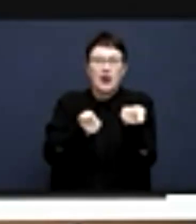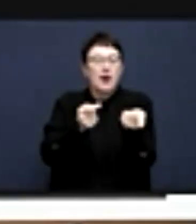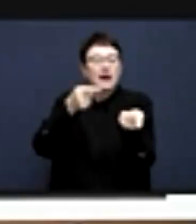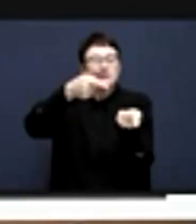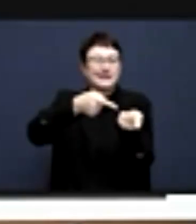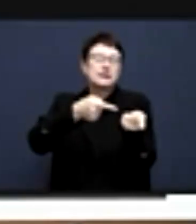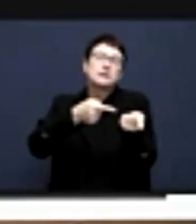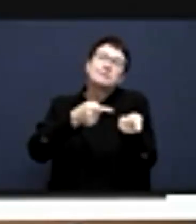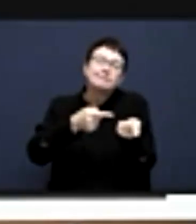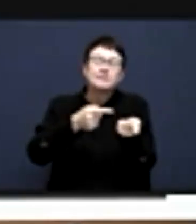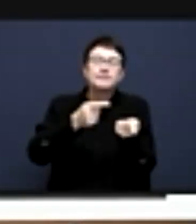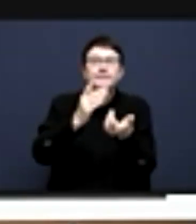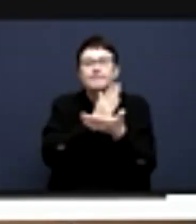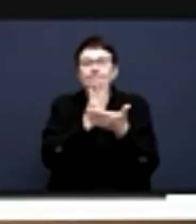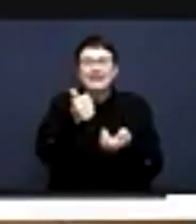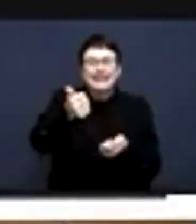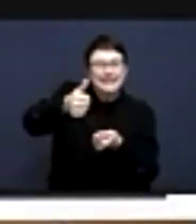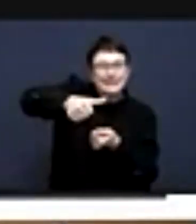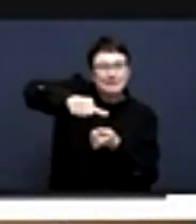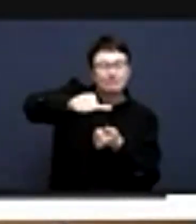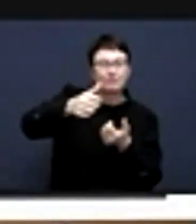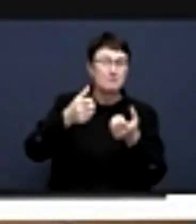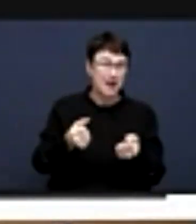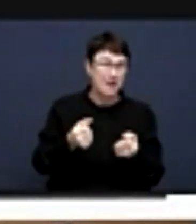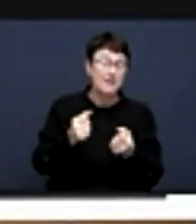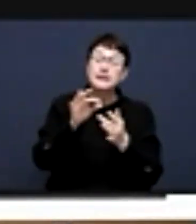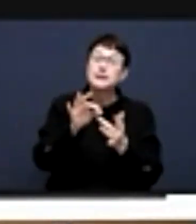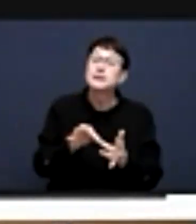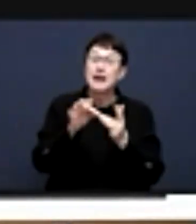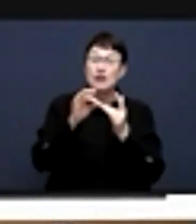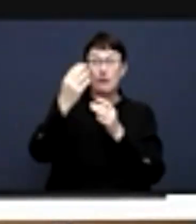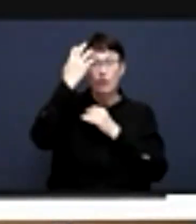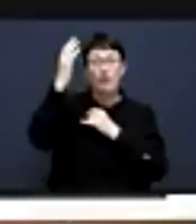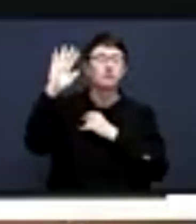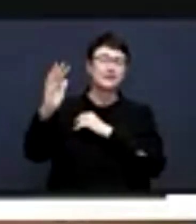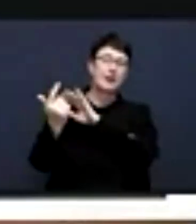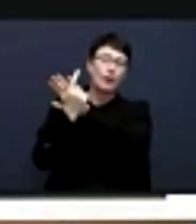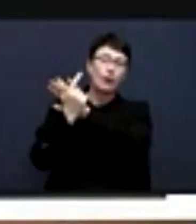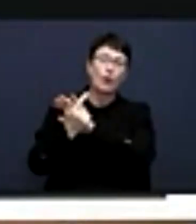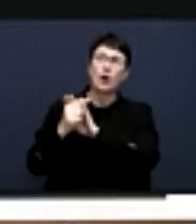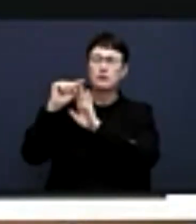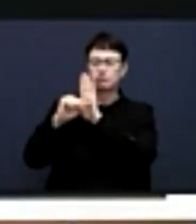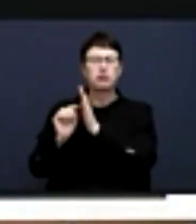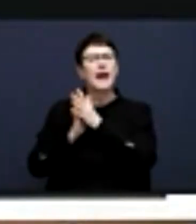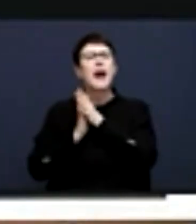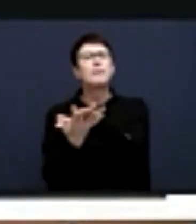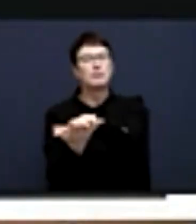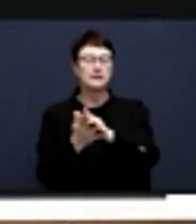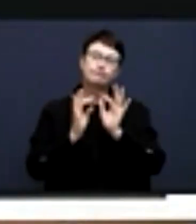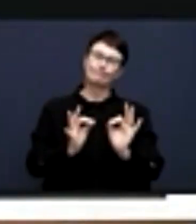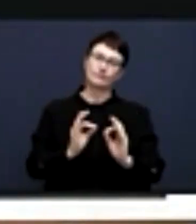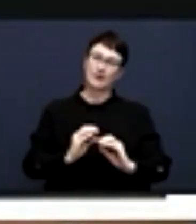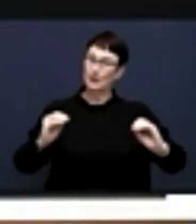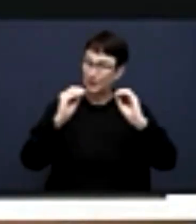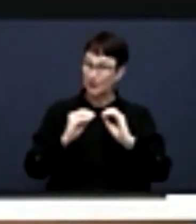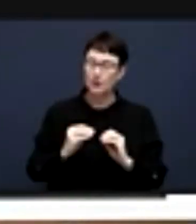many legislation concerning the public sector. We see that also for other publicly procured goods